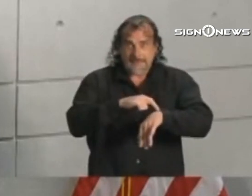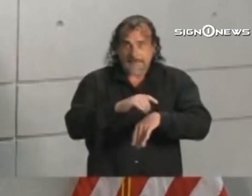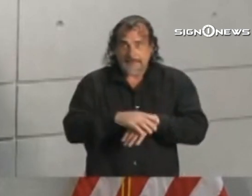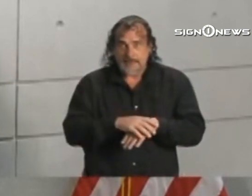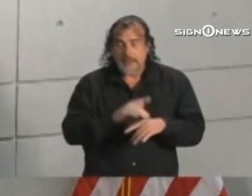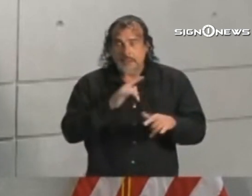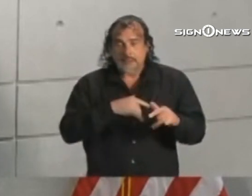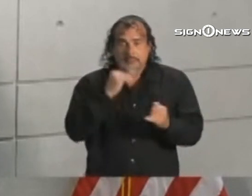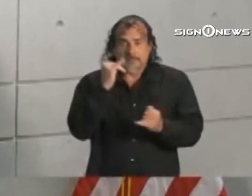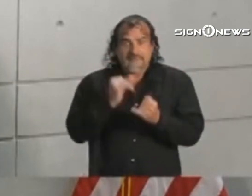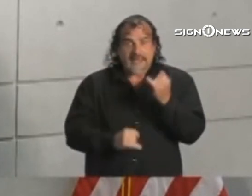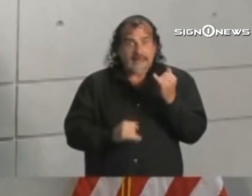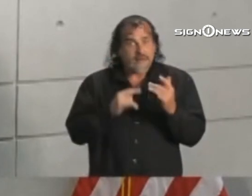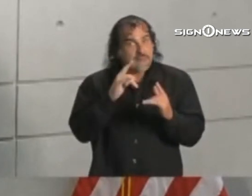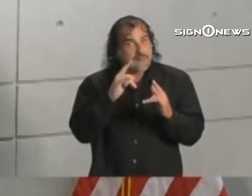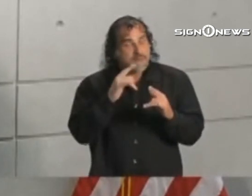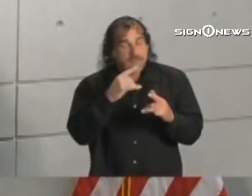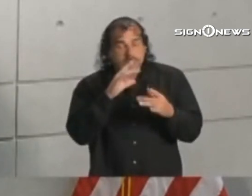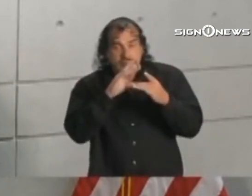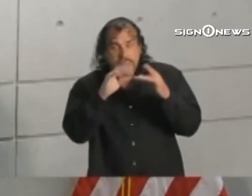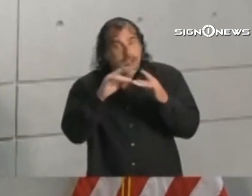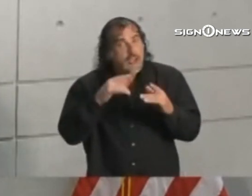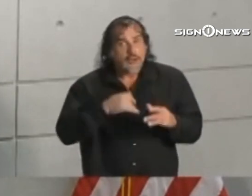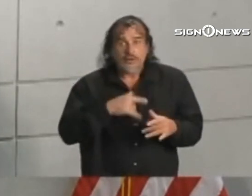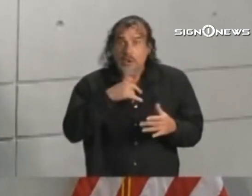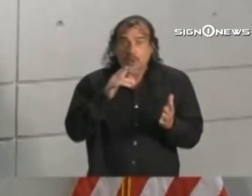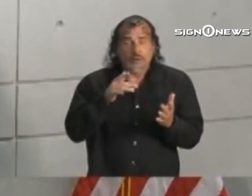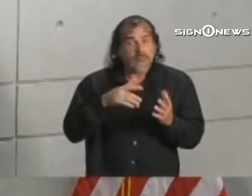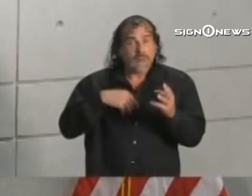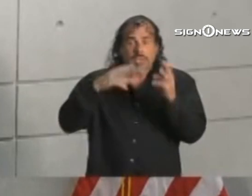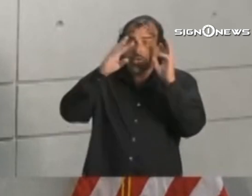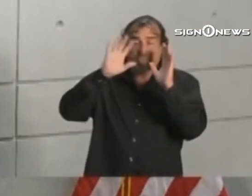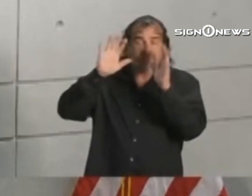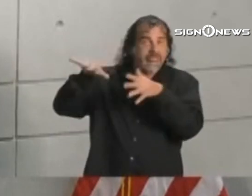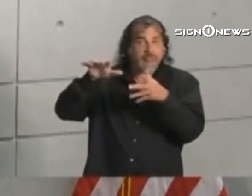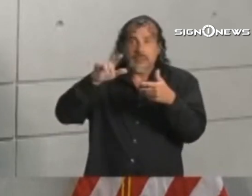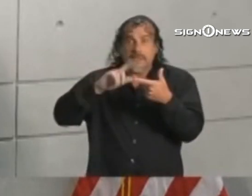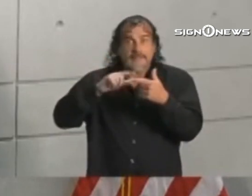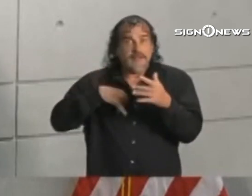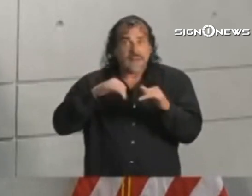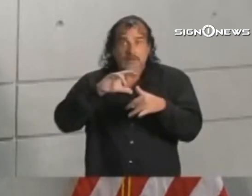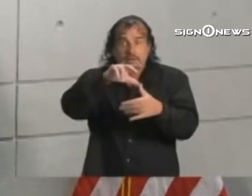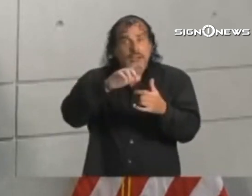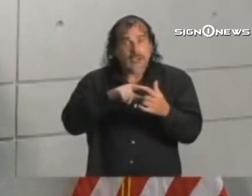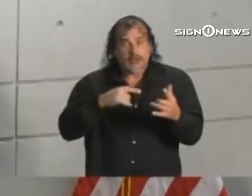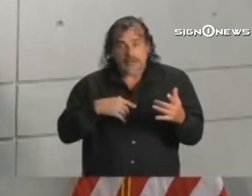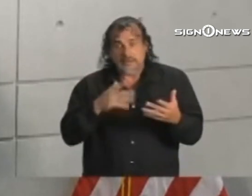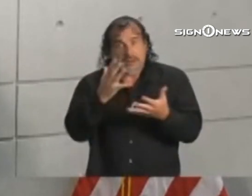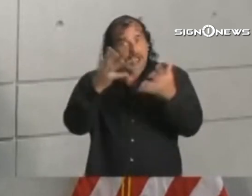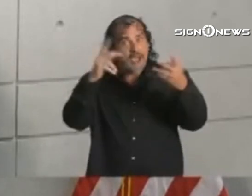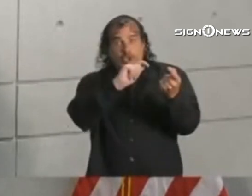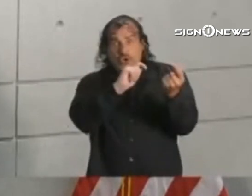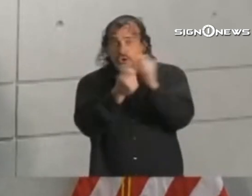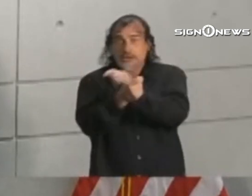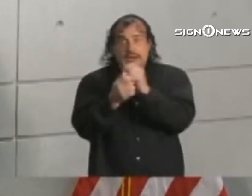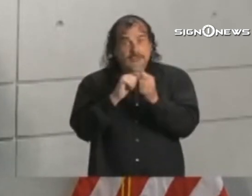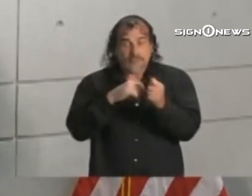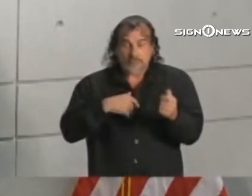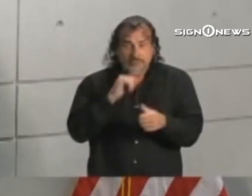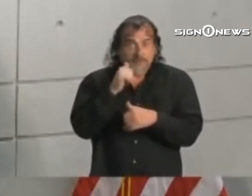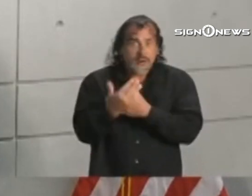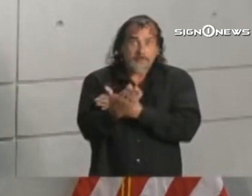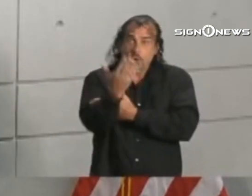final comment, do not take this storm for granted. A lot can happen between now and our next updates in the morning. This storm could